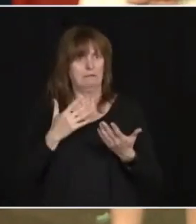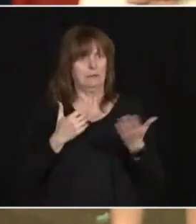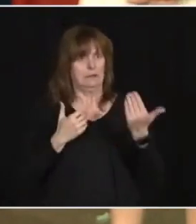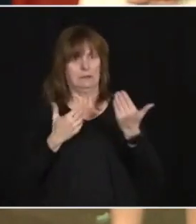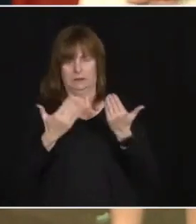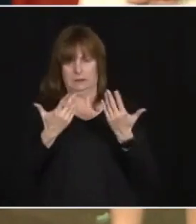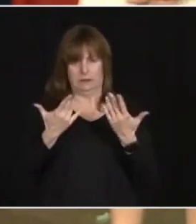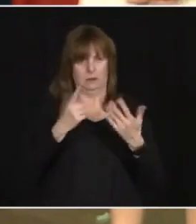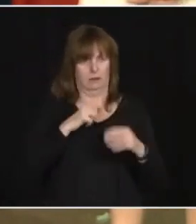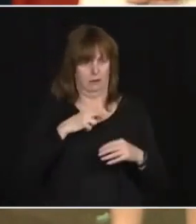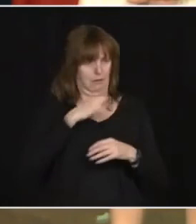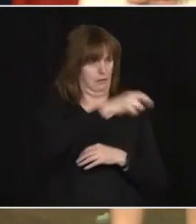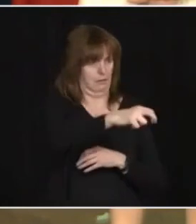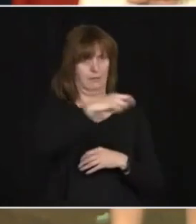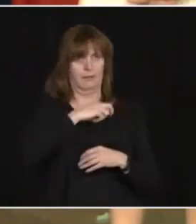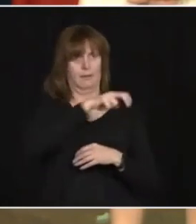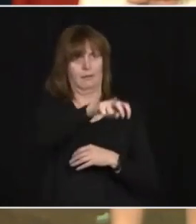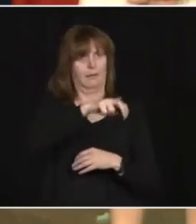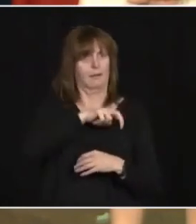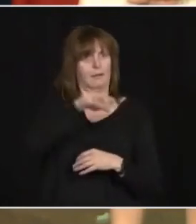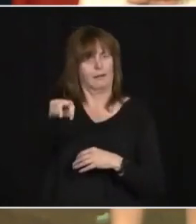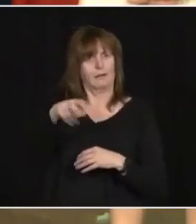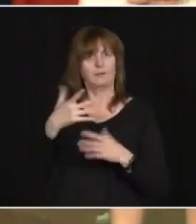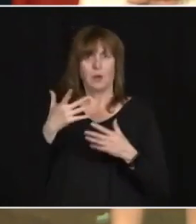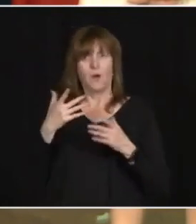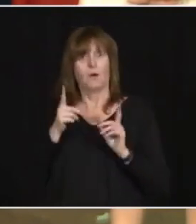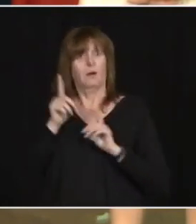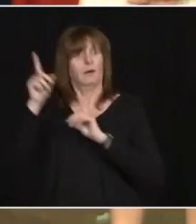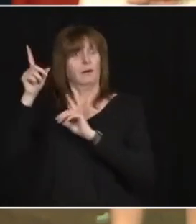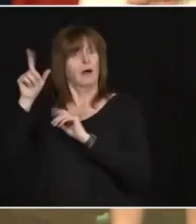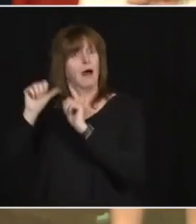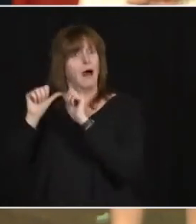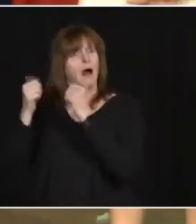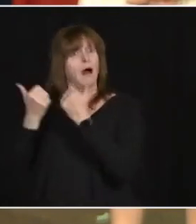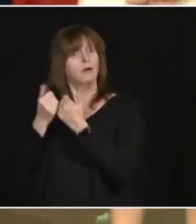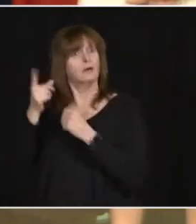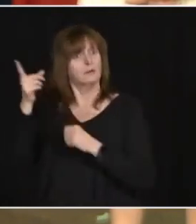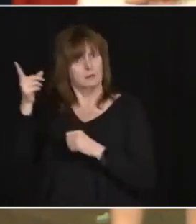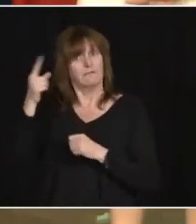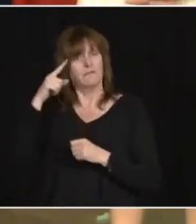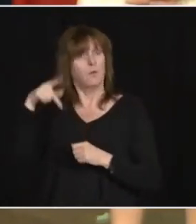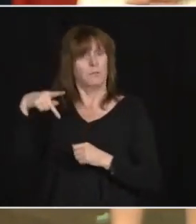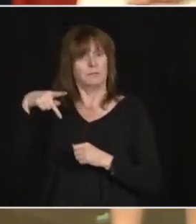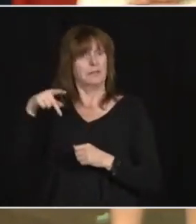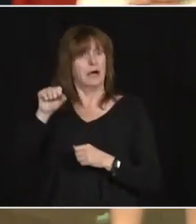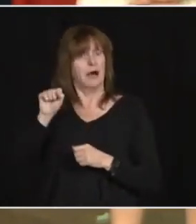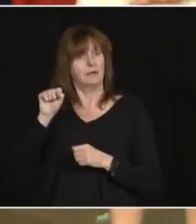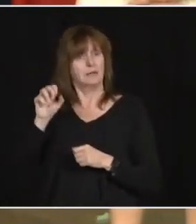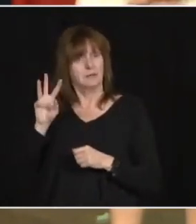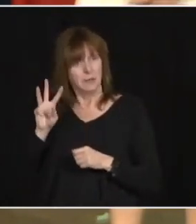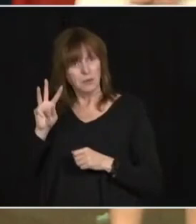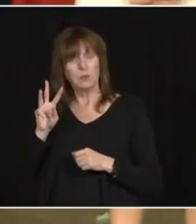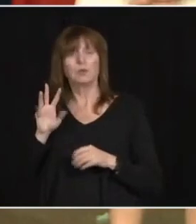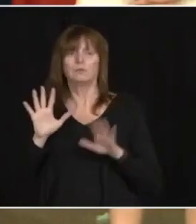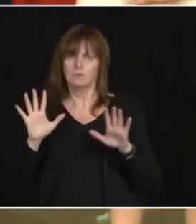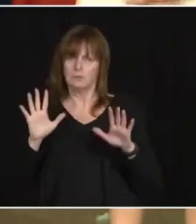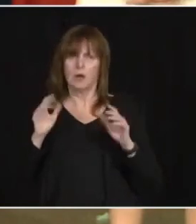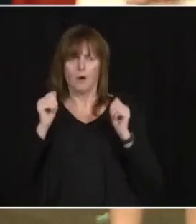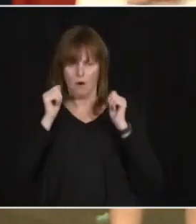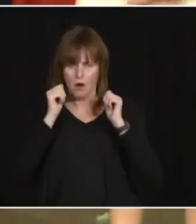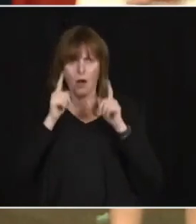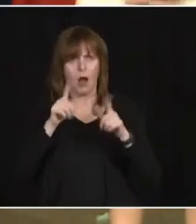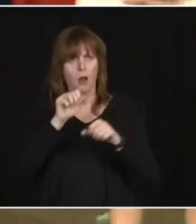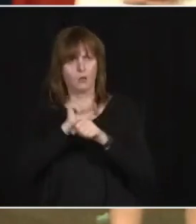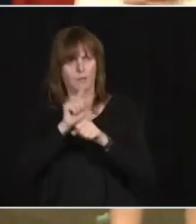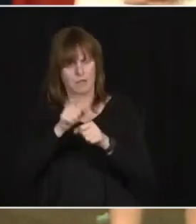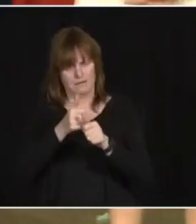the agency personal support workers. We need all workers to have stringent screening when